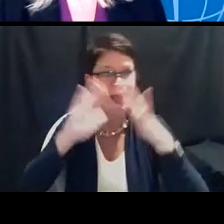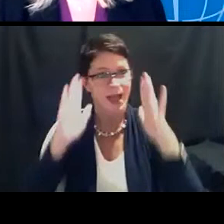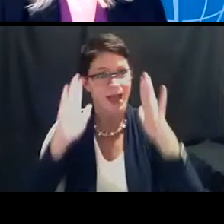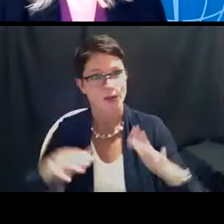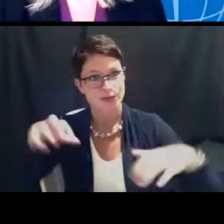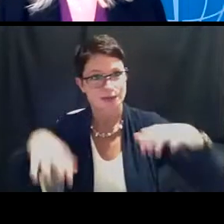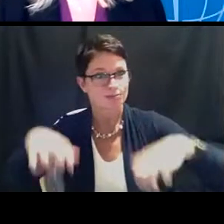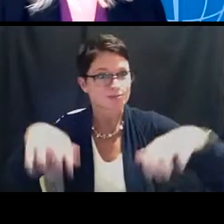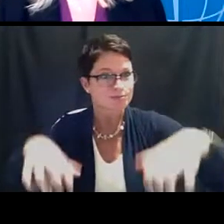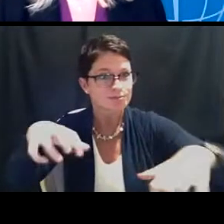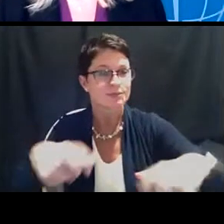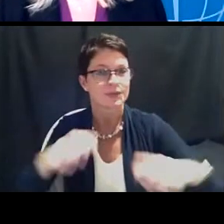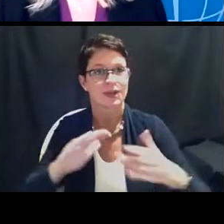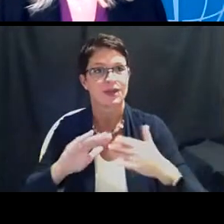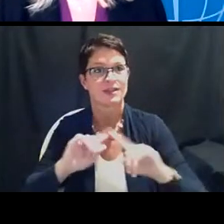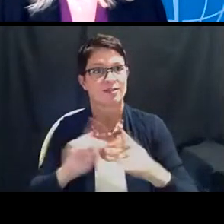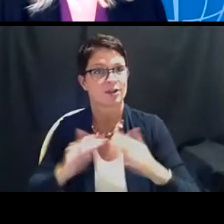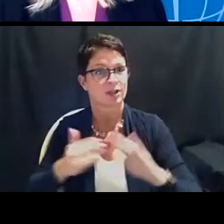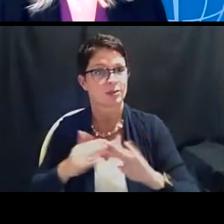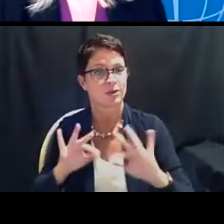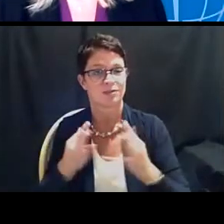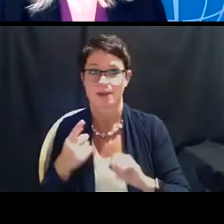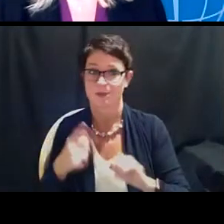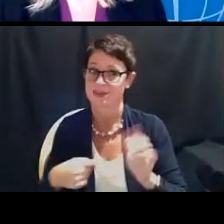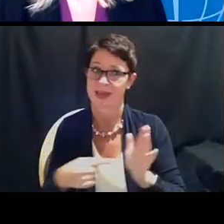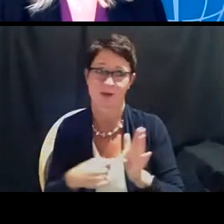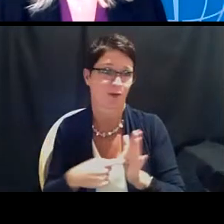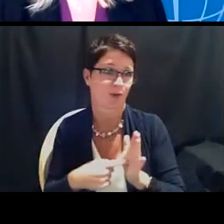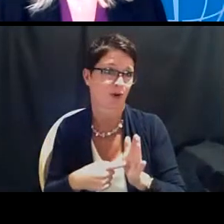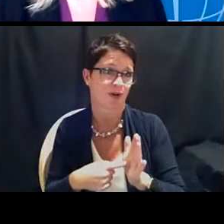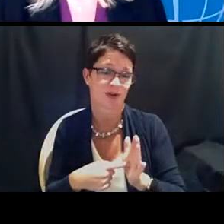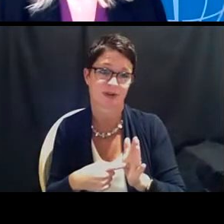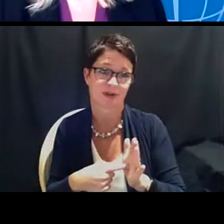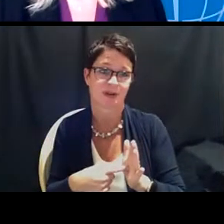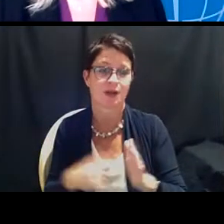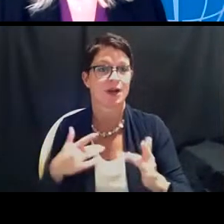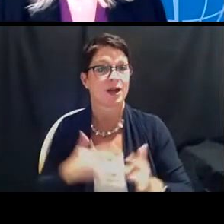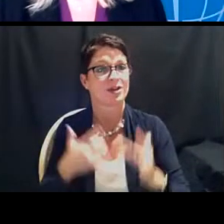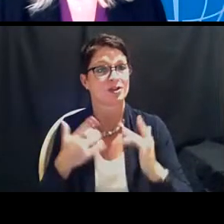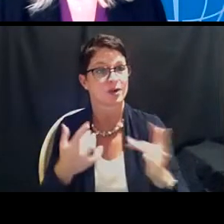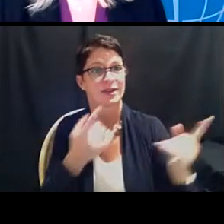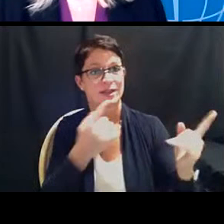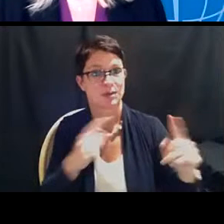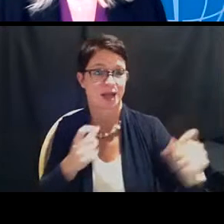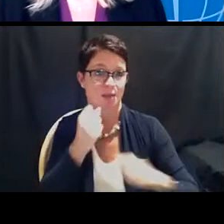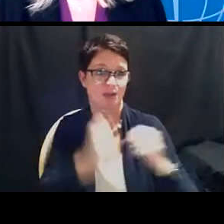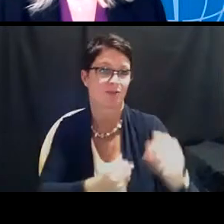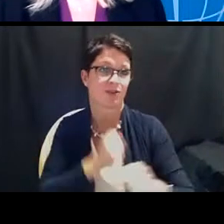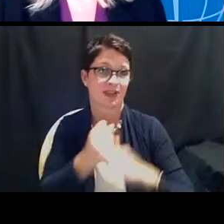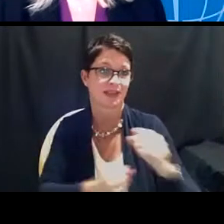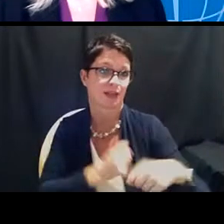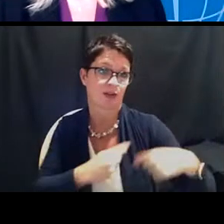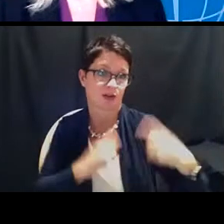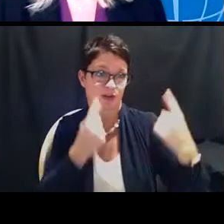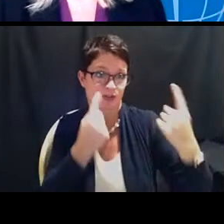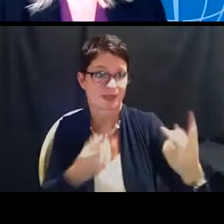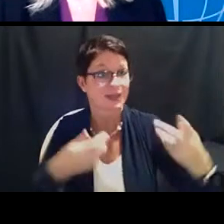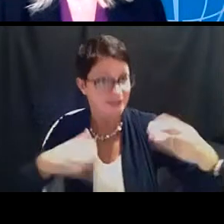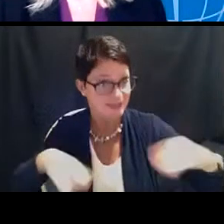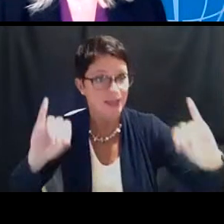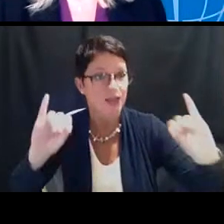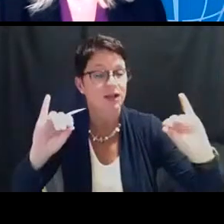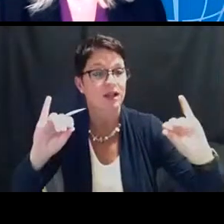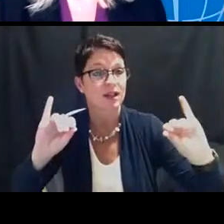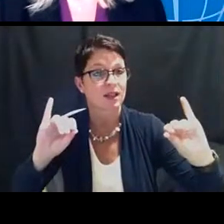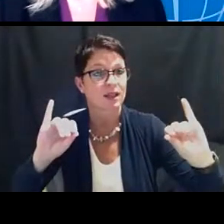the community families cannot afford. A trend that has been going on for years, and still yet